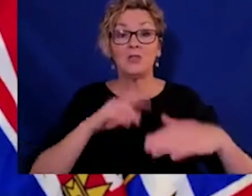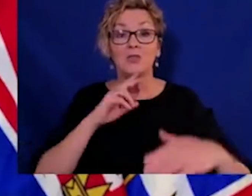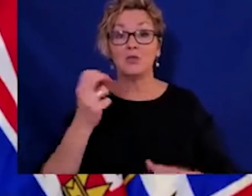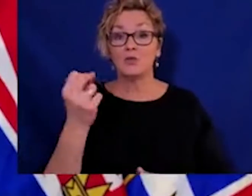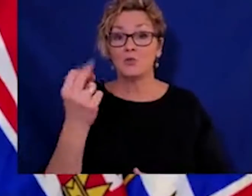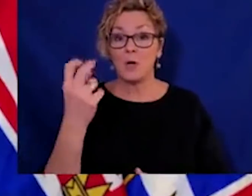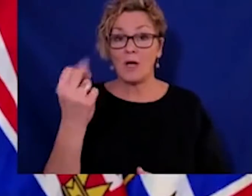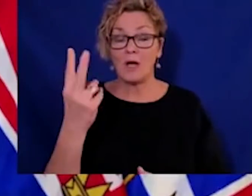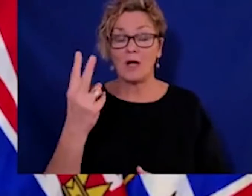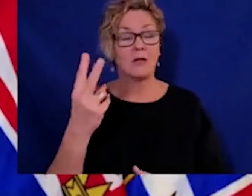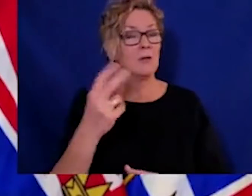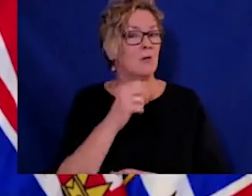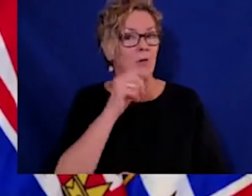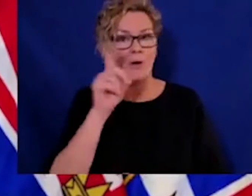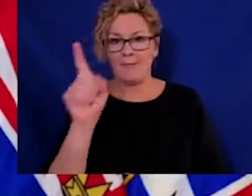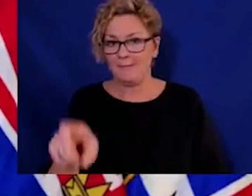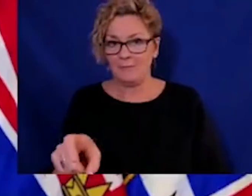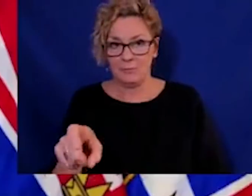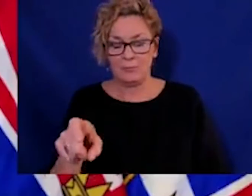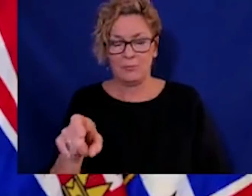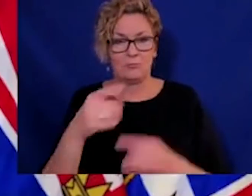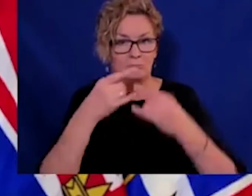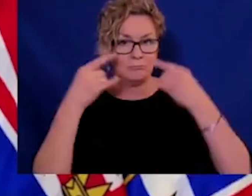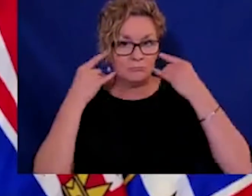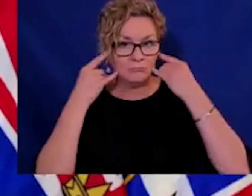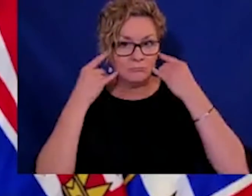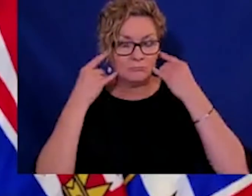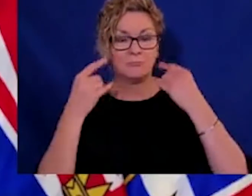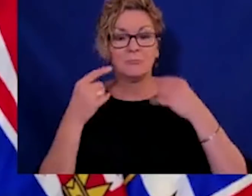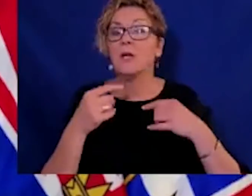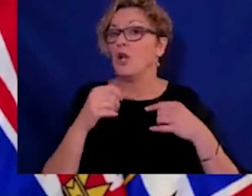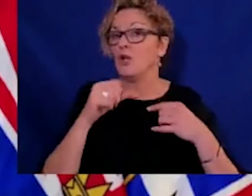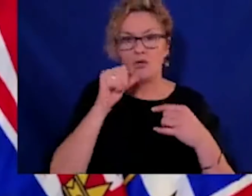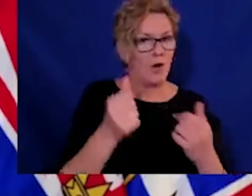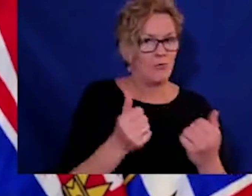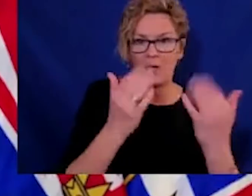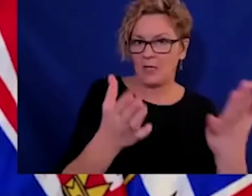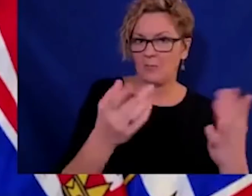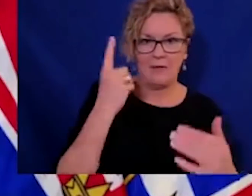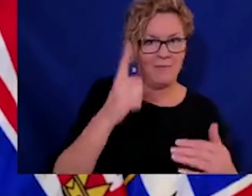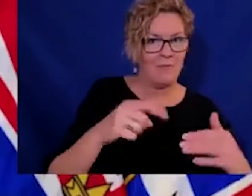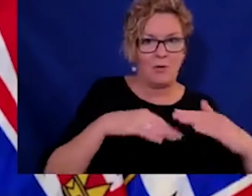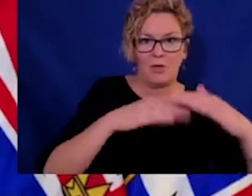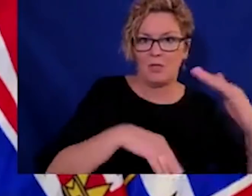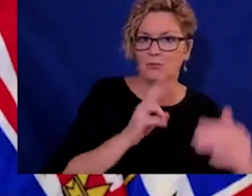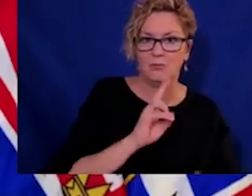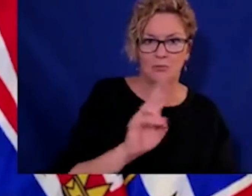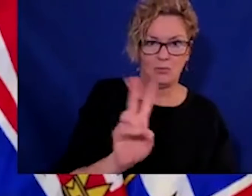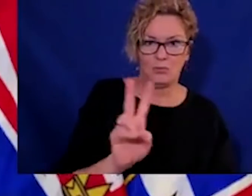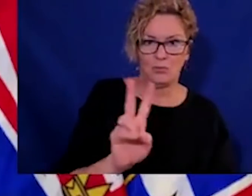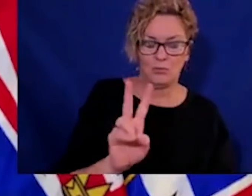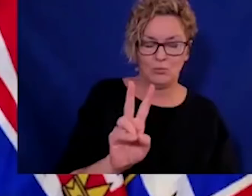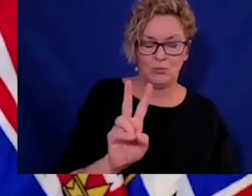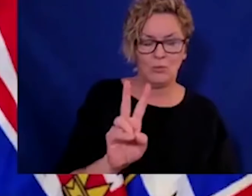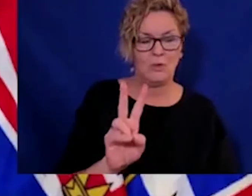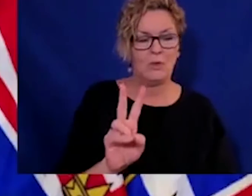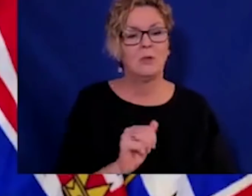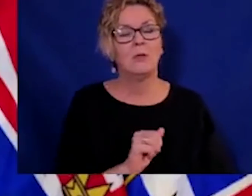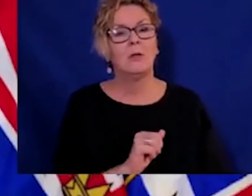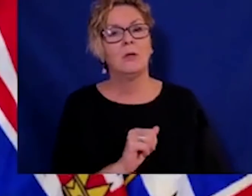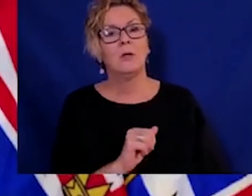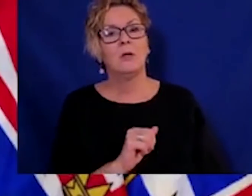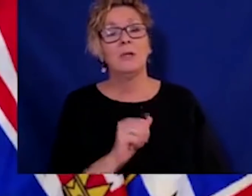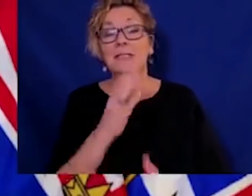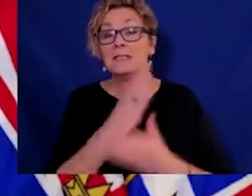for children under the age of 2, or for anybody who can't remove a mask on their own. We encourage it in children between